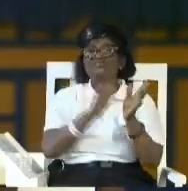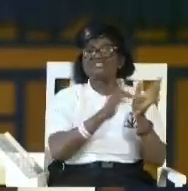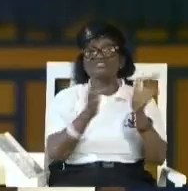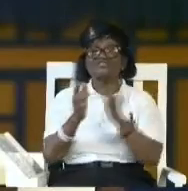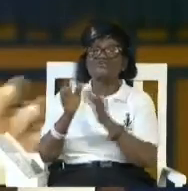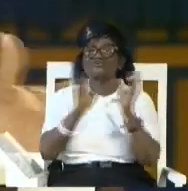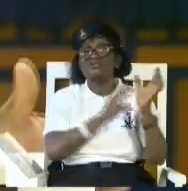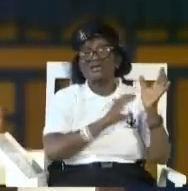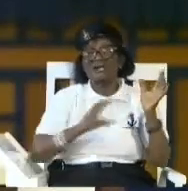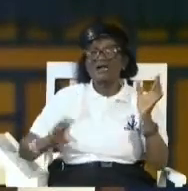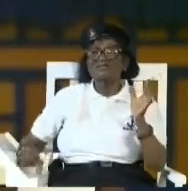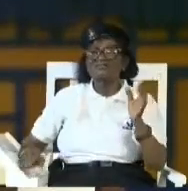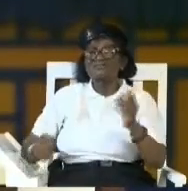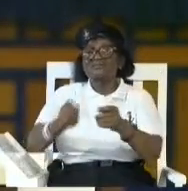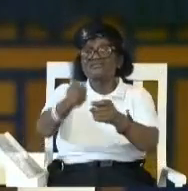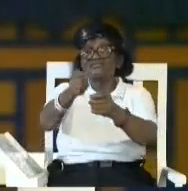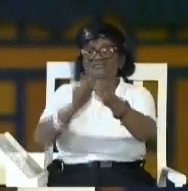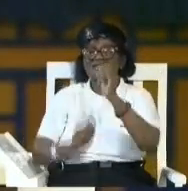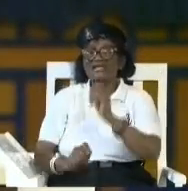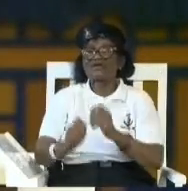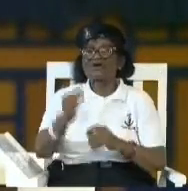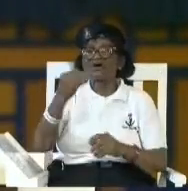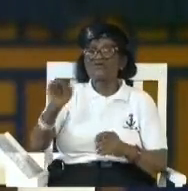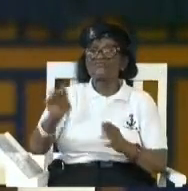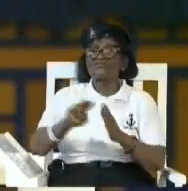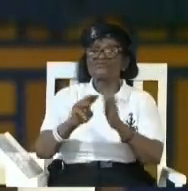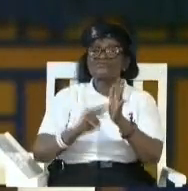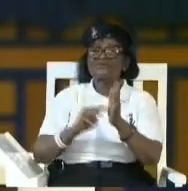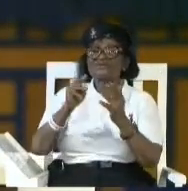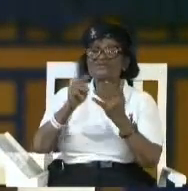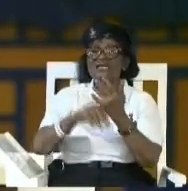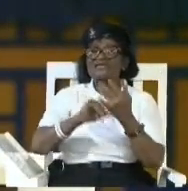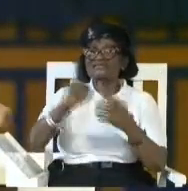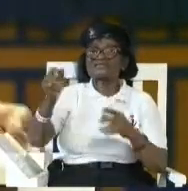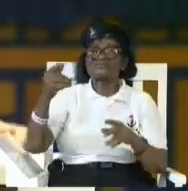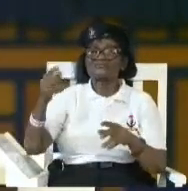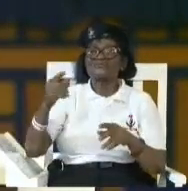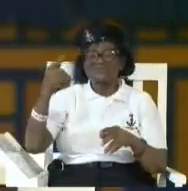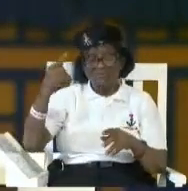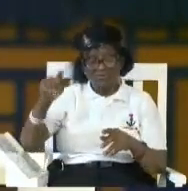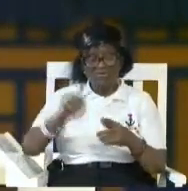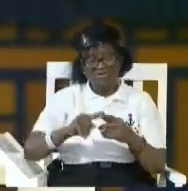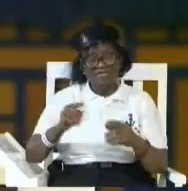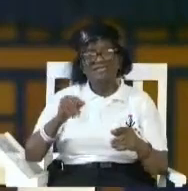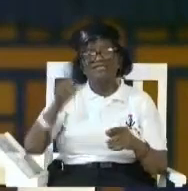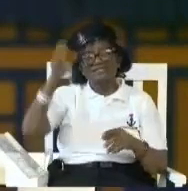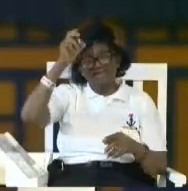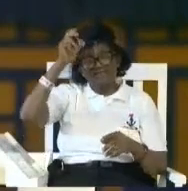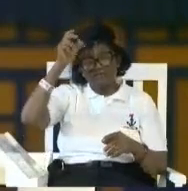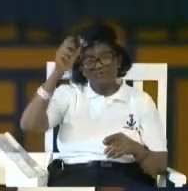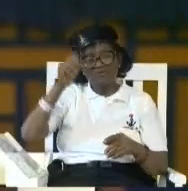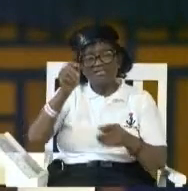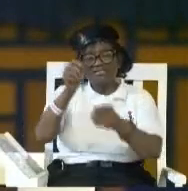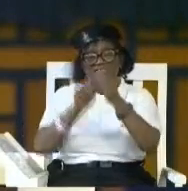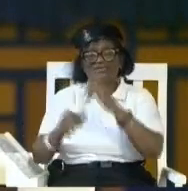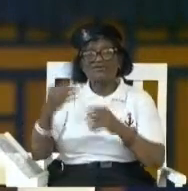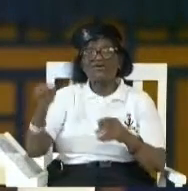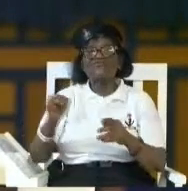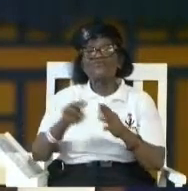Instead of witnessing for the devil, instead of witnessing for the witch doctor,